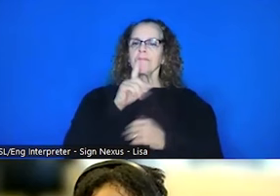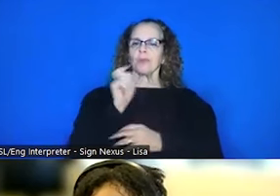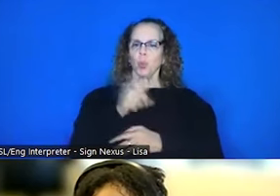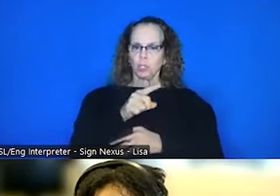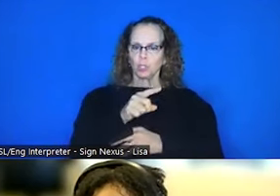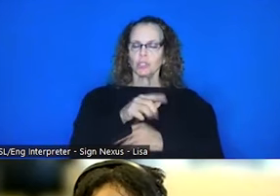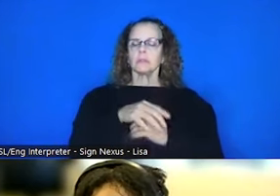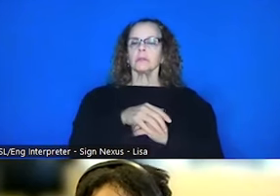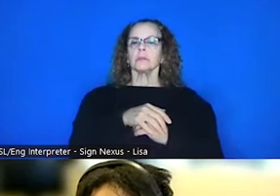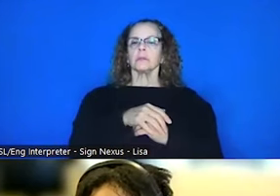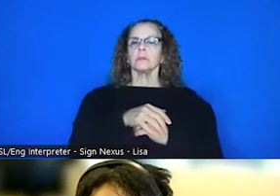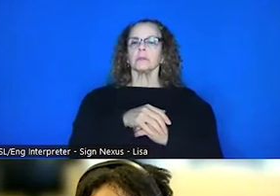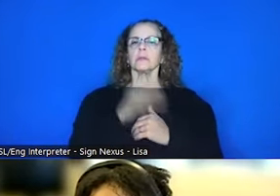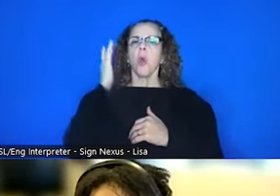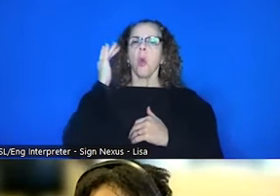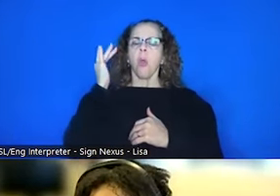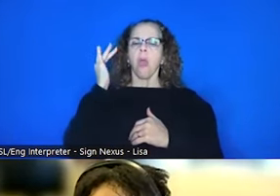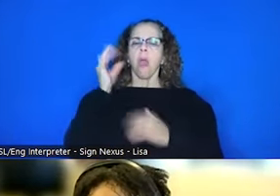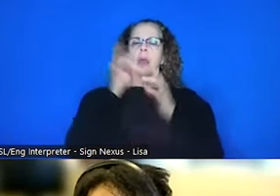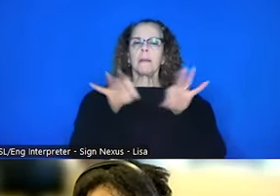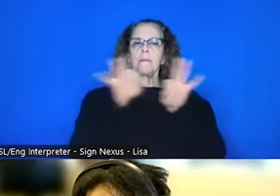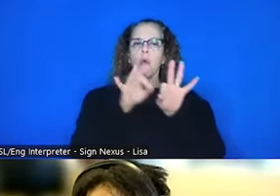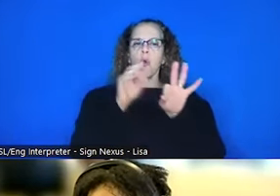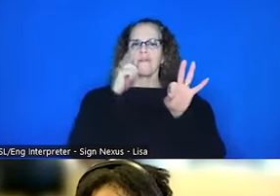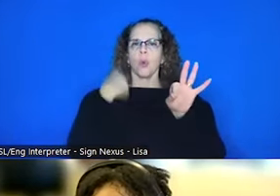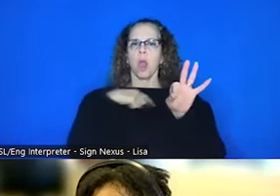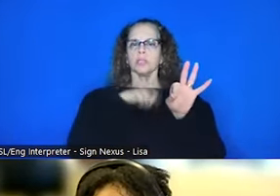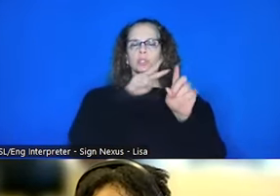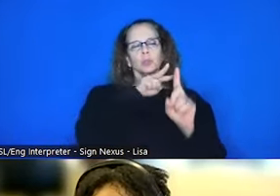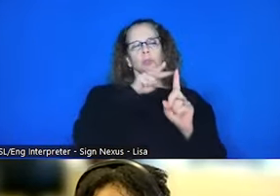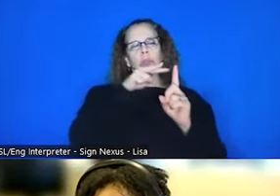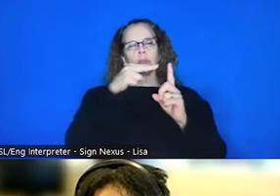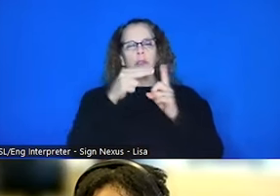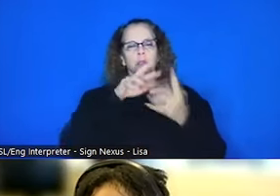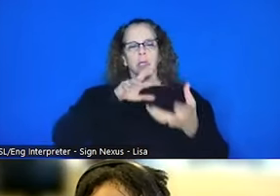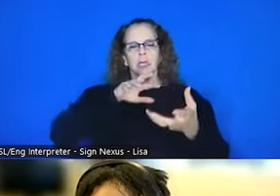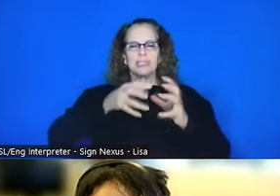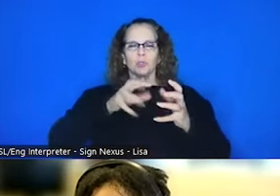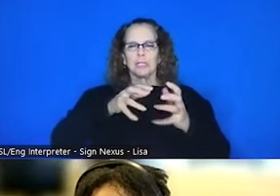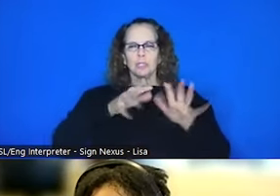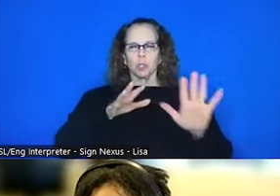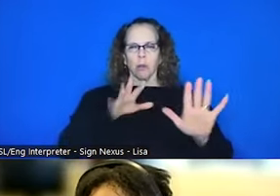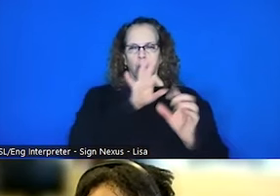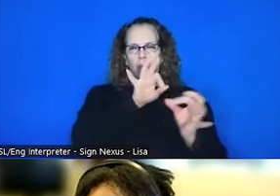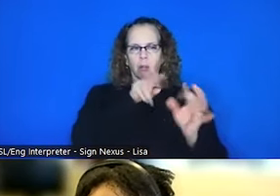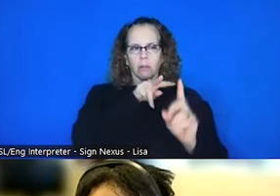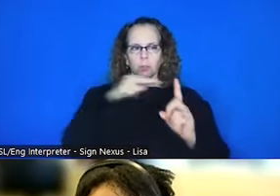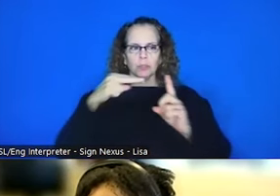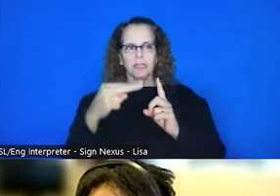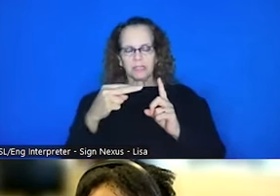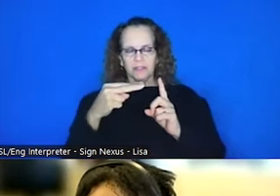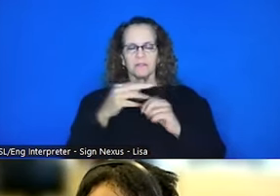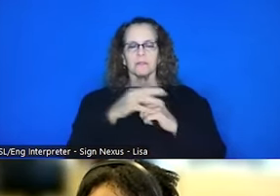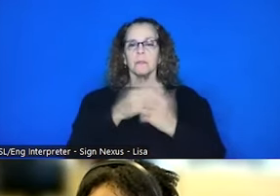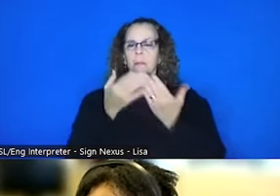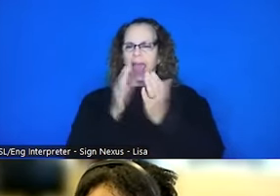communities, and why is it important for us to look at this issue through an intersectional lens? I'd like to maybe ask Kiara to start